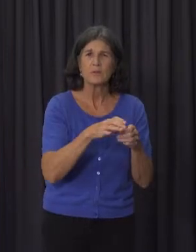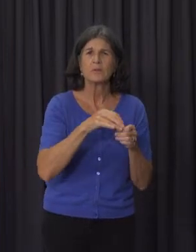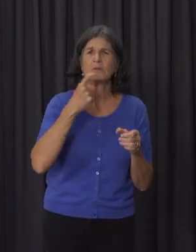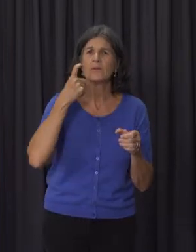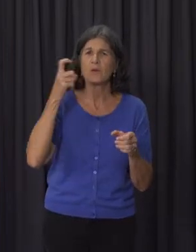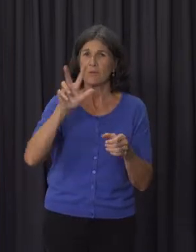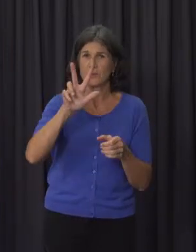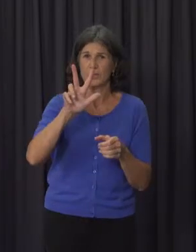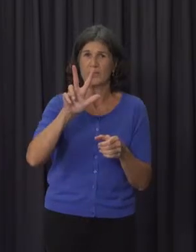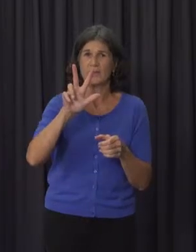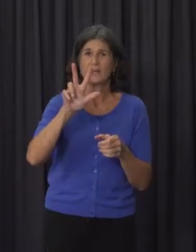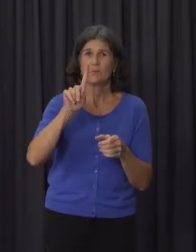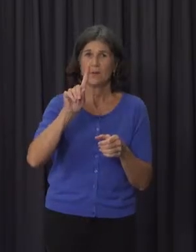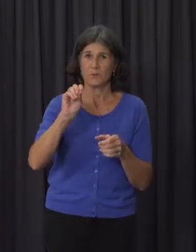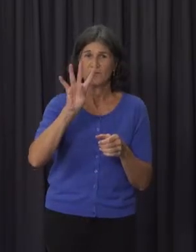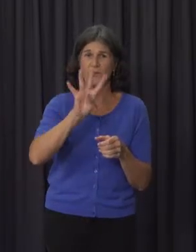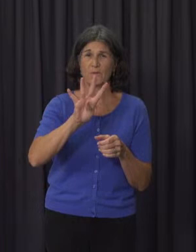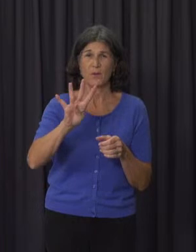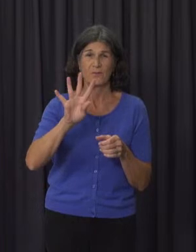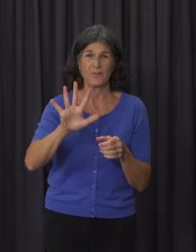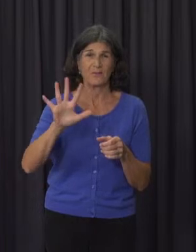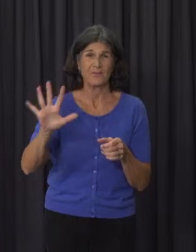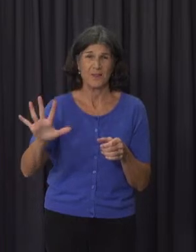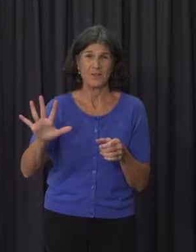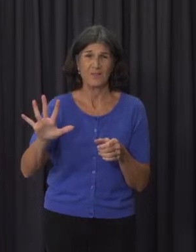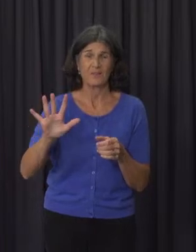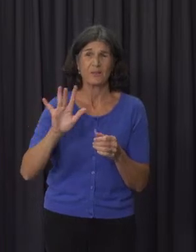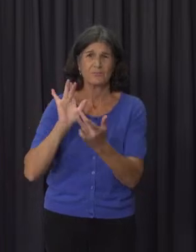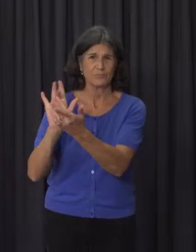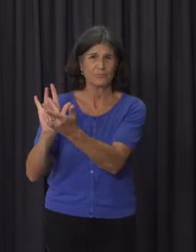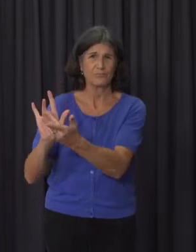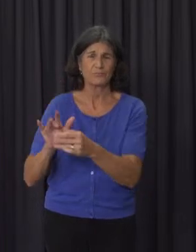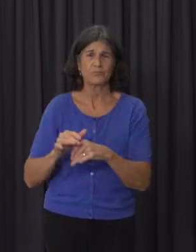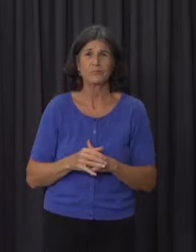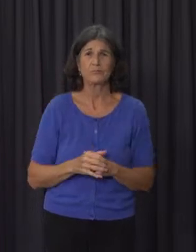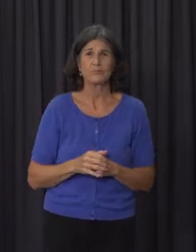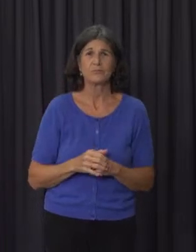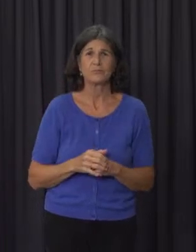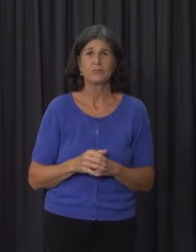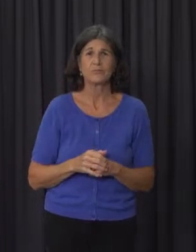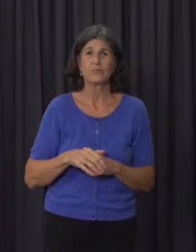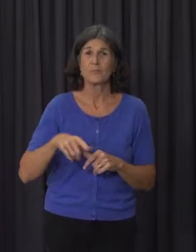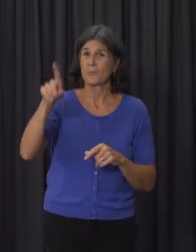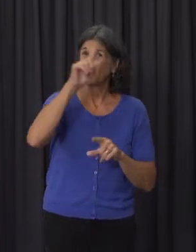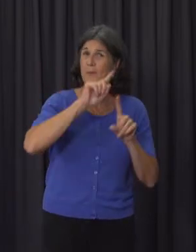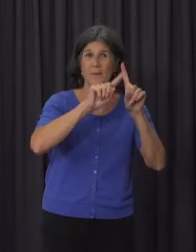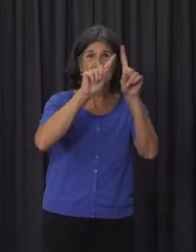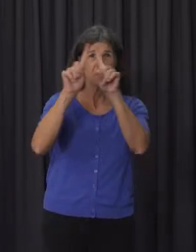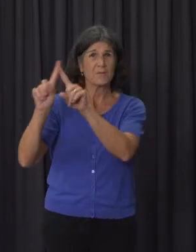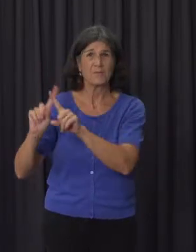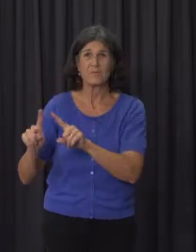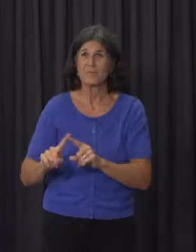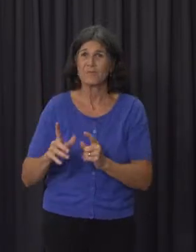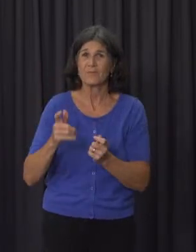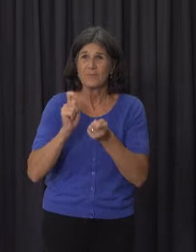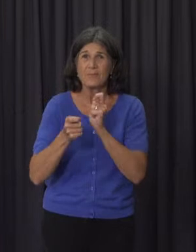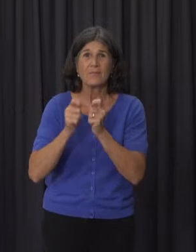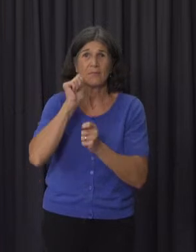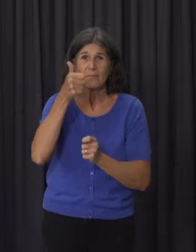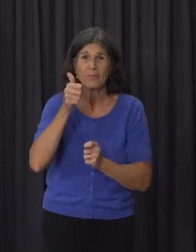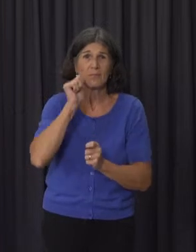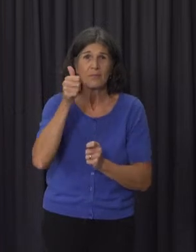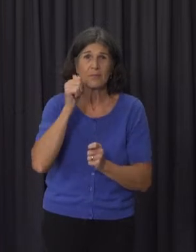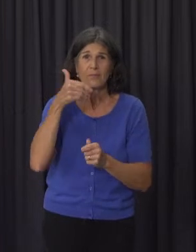evolve and conditions are different in each evacuated area and can change quickly, some rural municipalities are